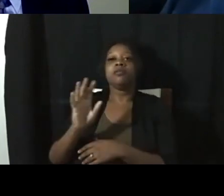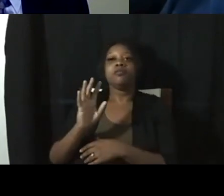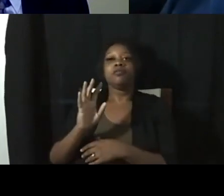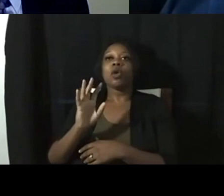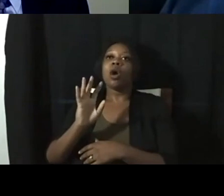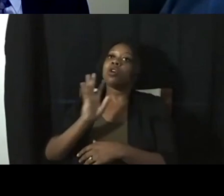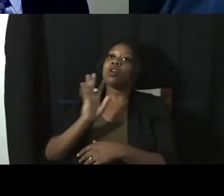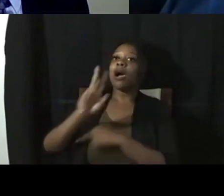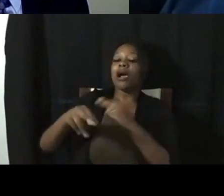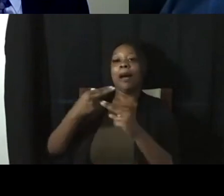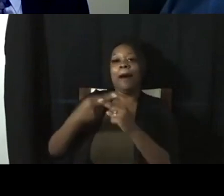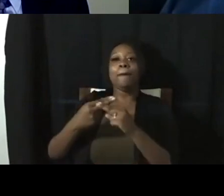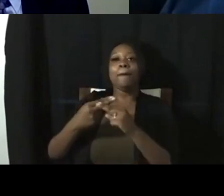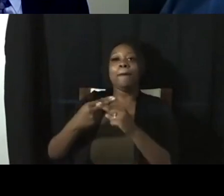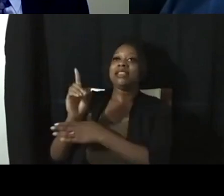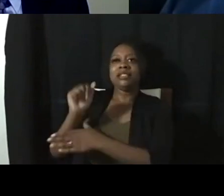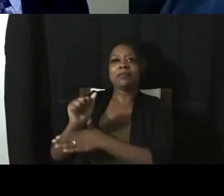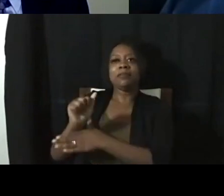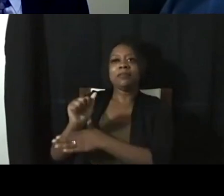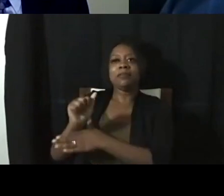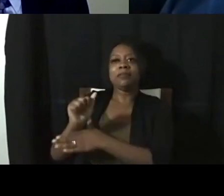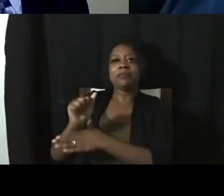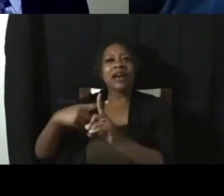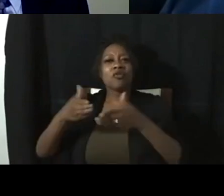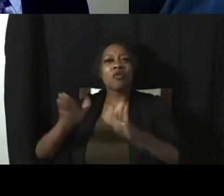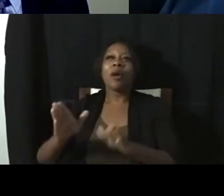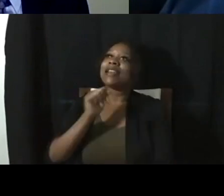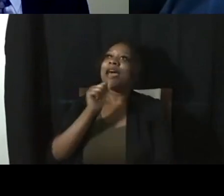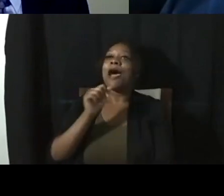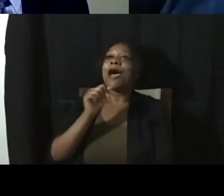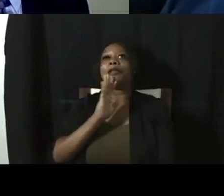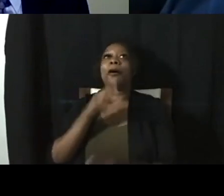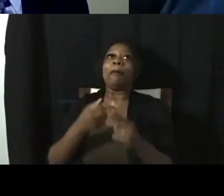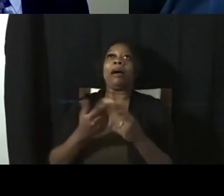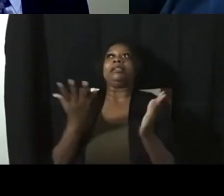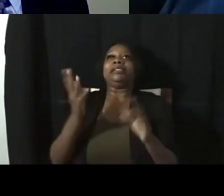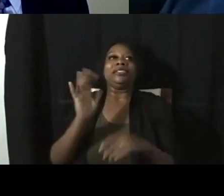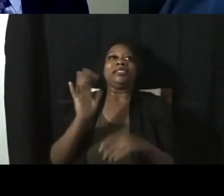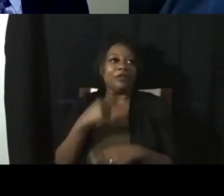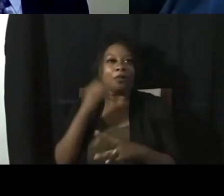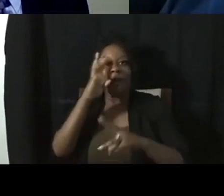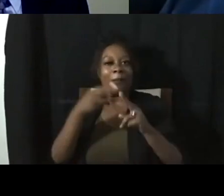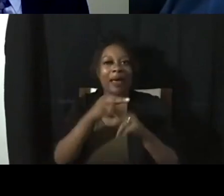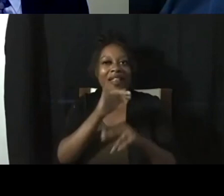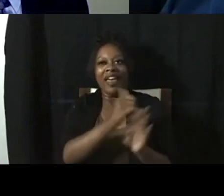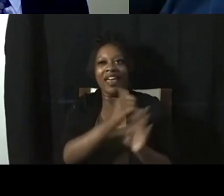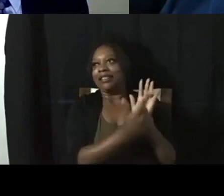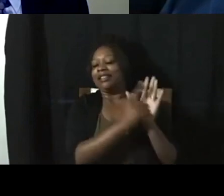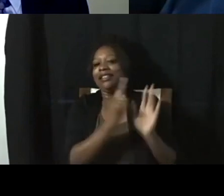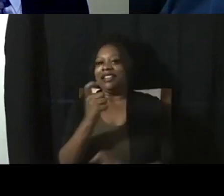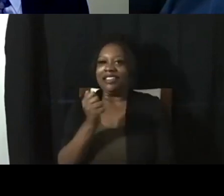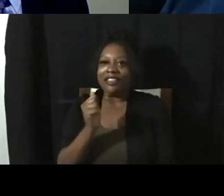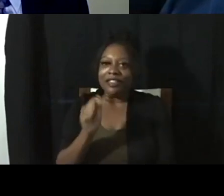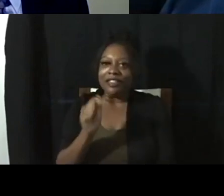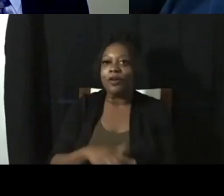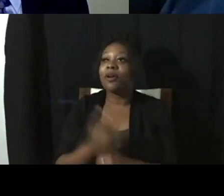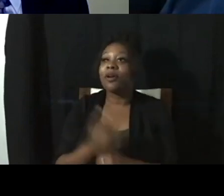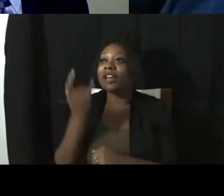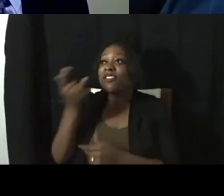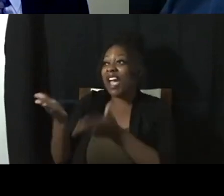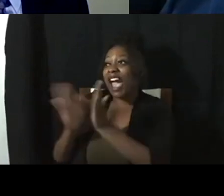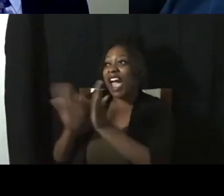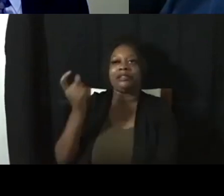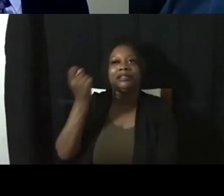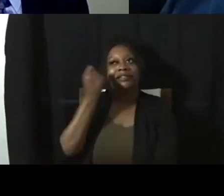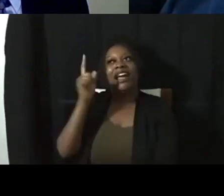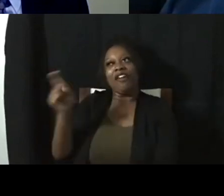legal issue or, oh, that's legal. Or anytime someone makes a request for an accommodation, put them through a very comprehensive legal process, which basically